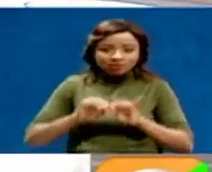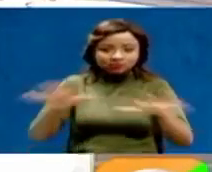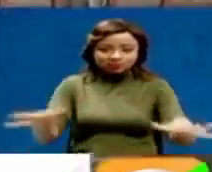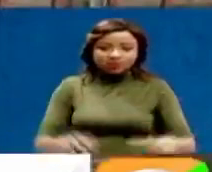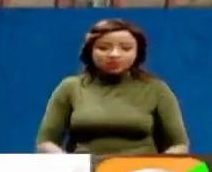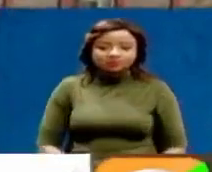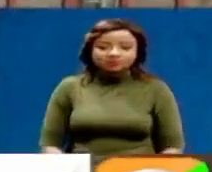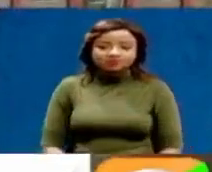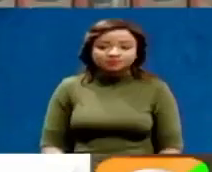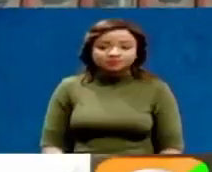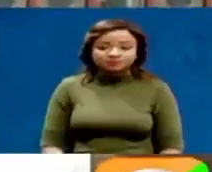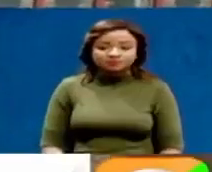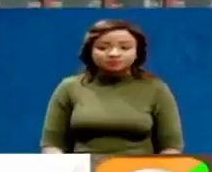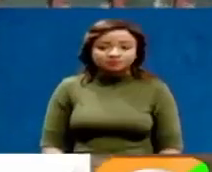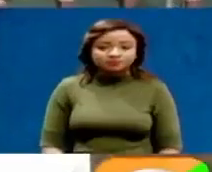pandemic.